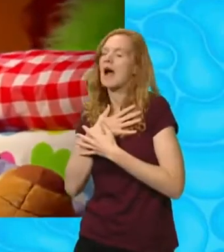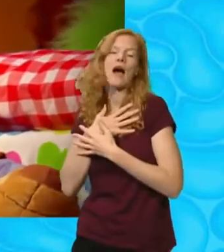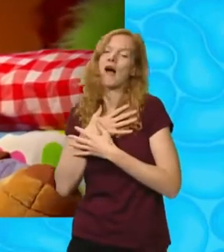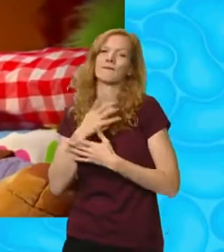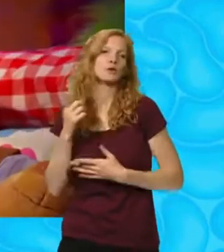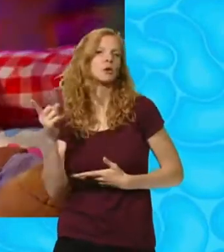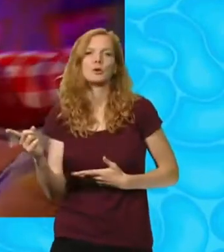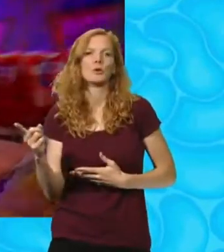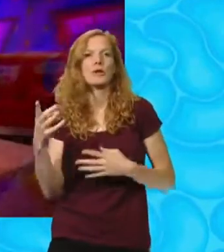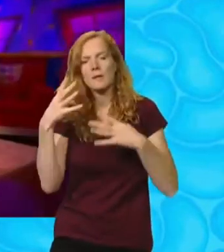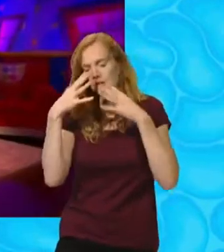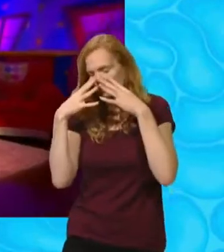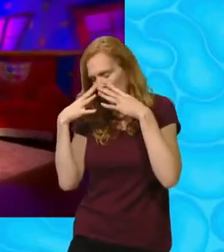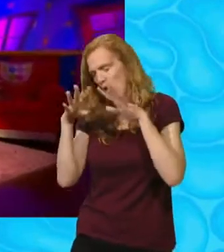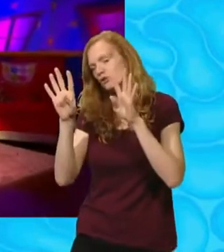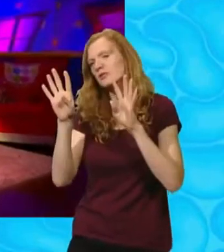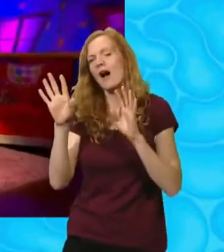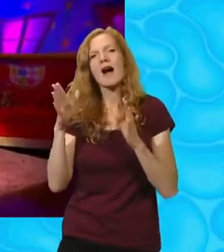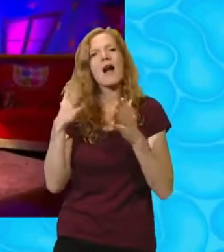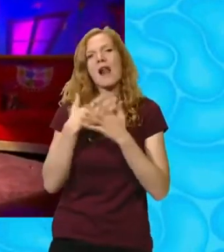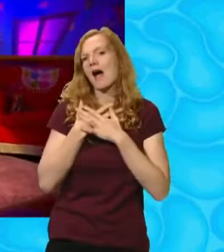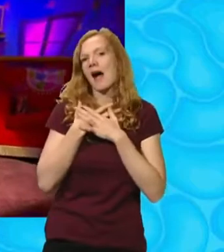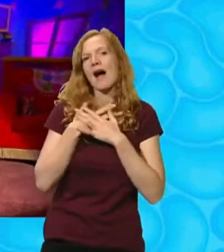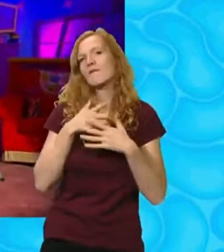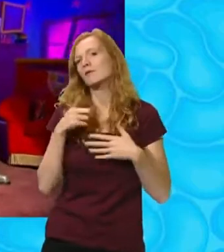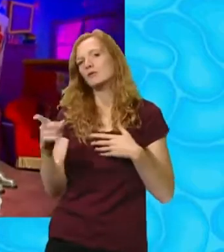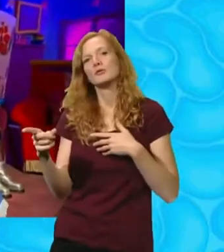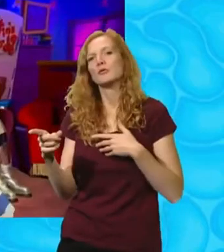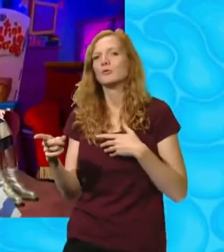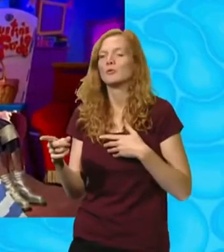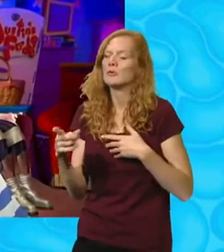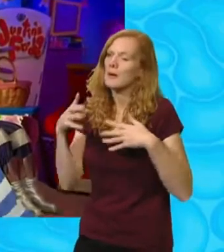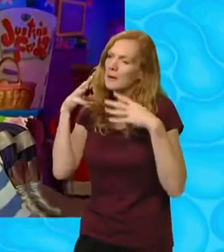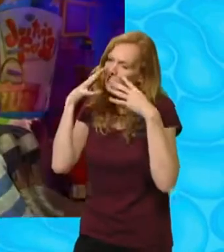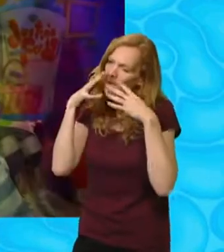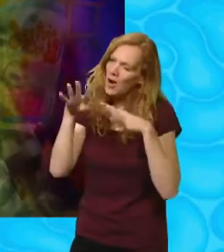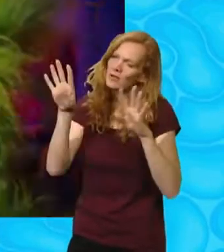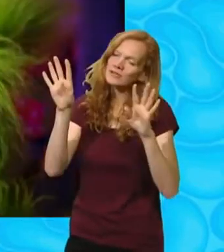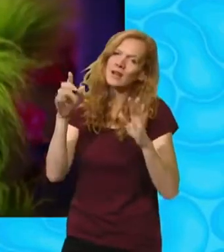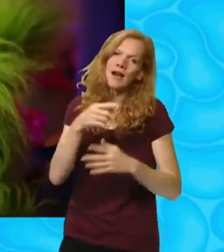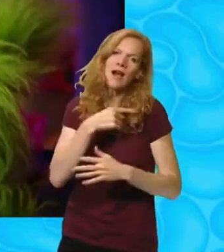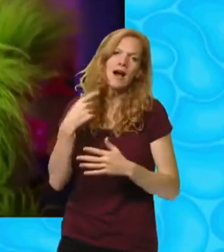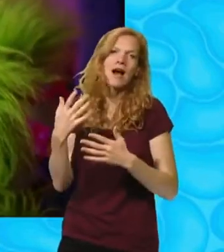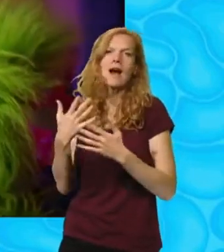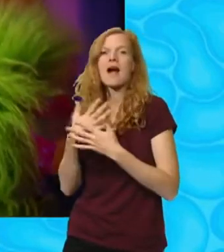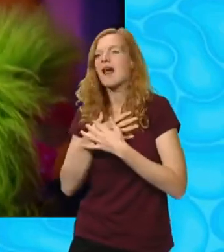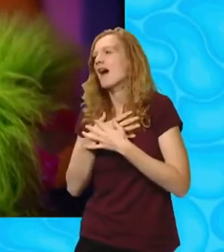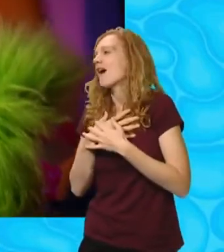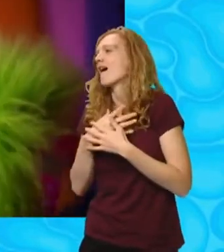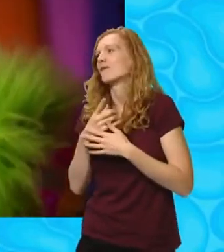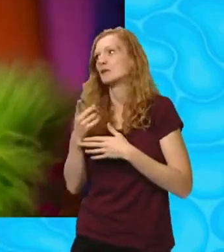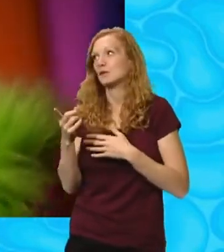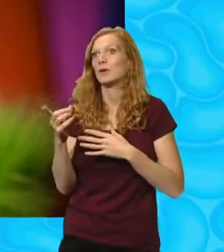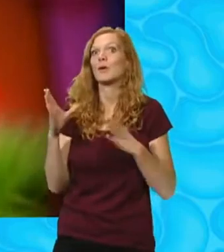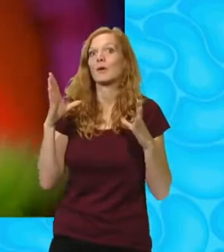do. Little monster, we love you. Little monster,